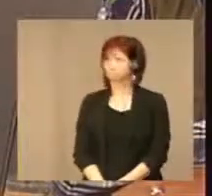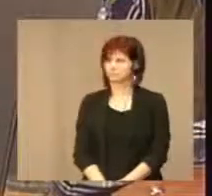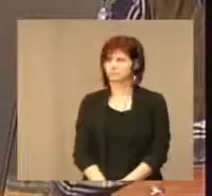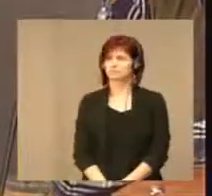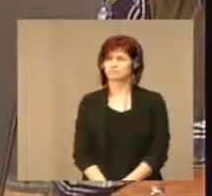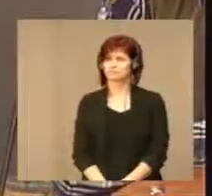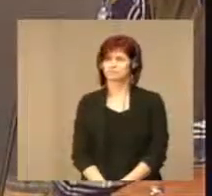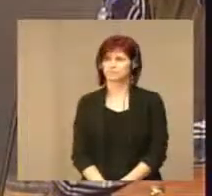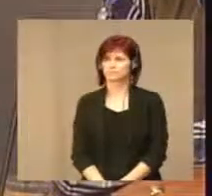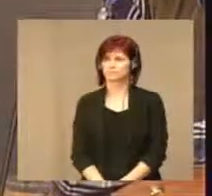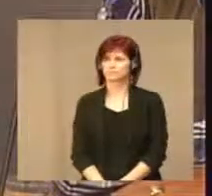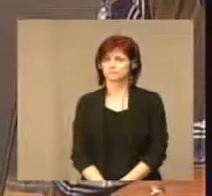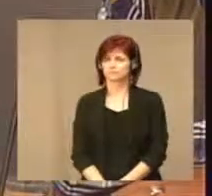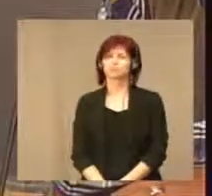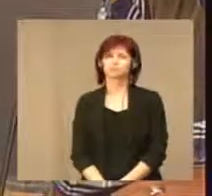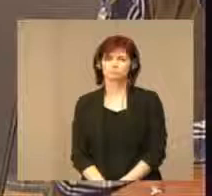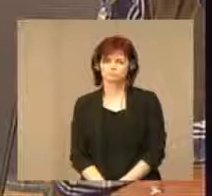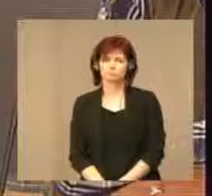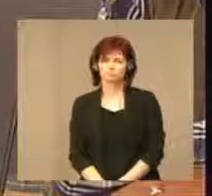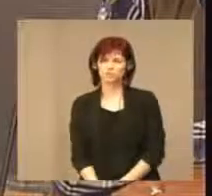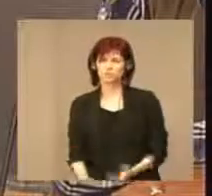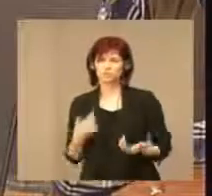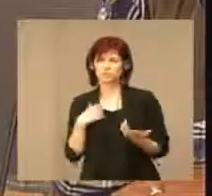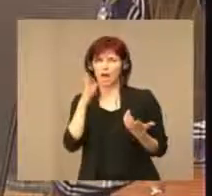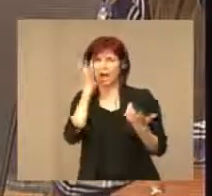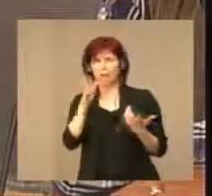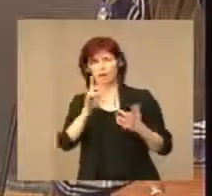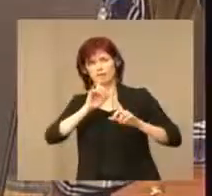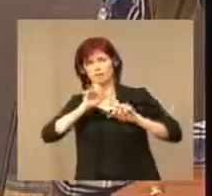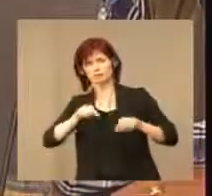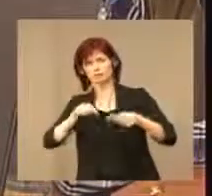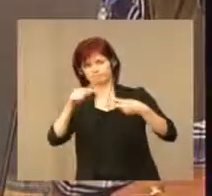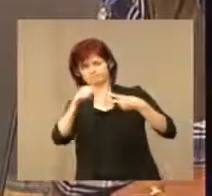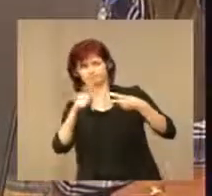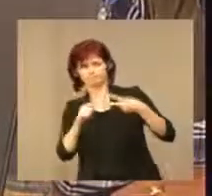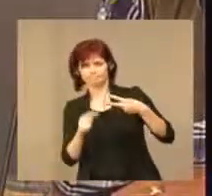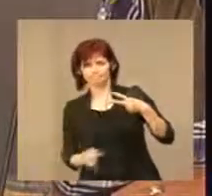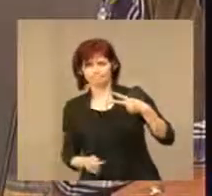I'm gonna answer that in two ways, if I may, because